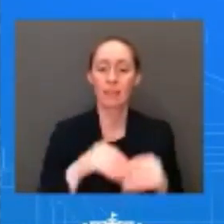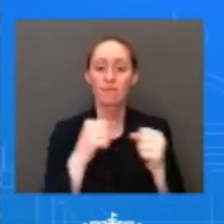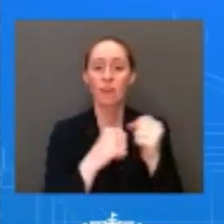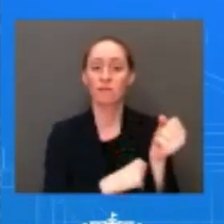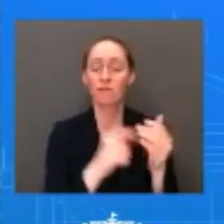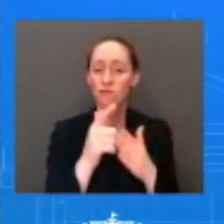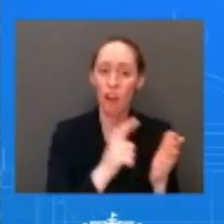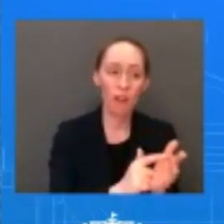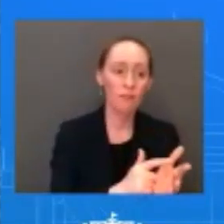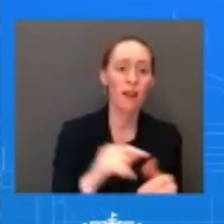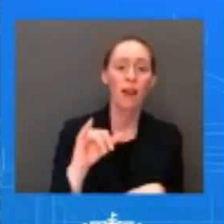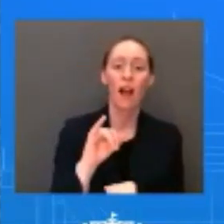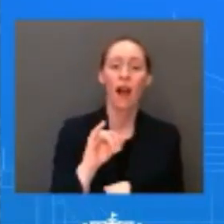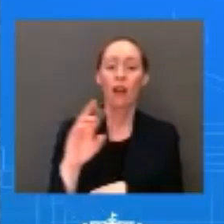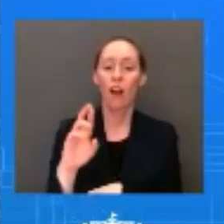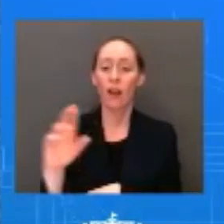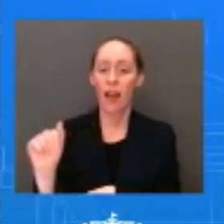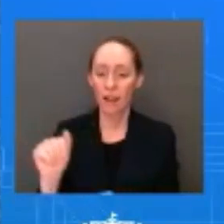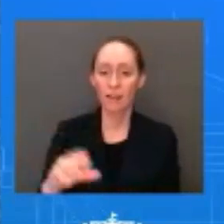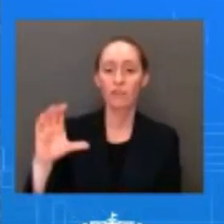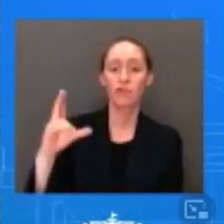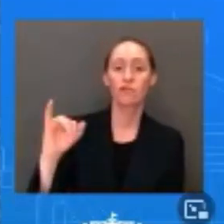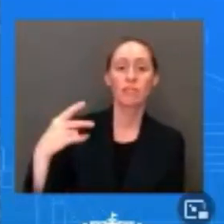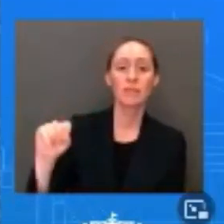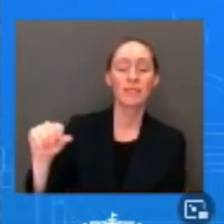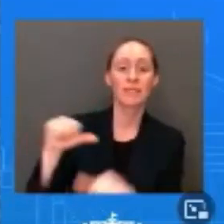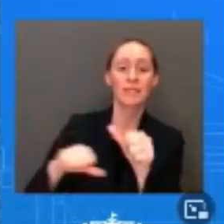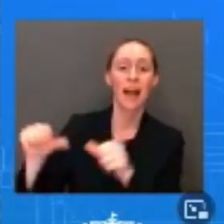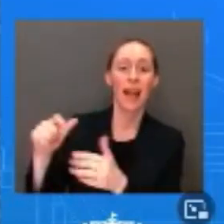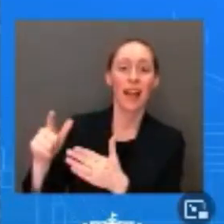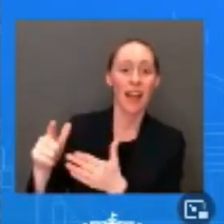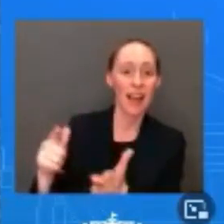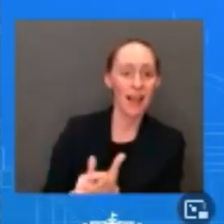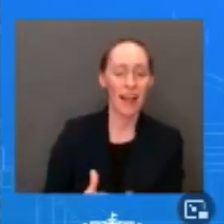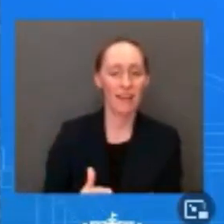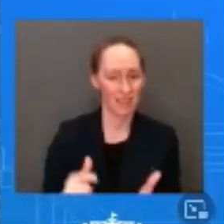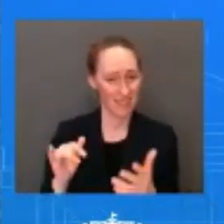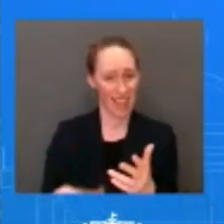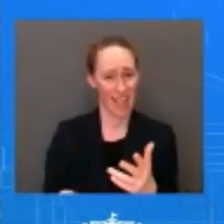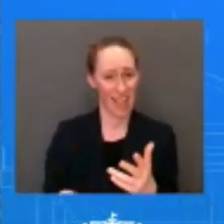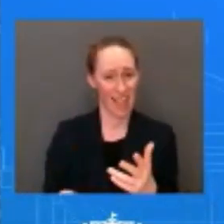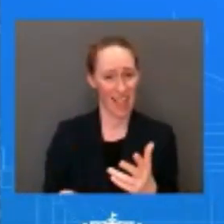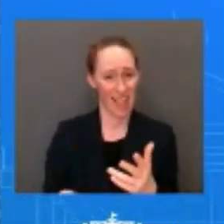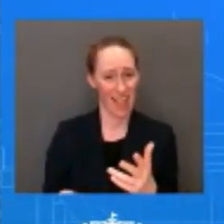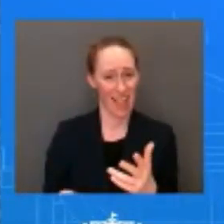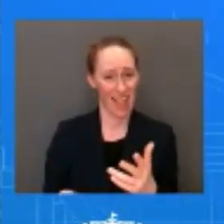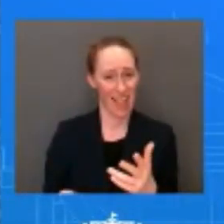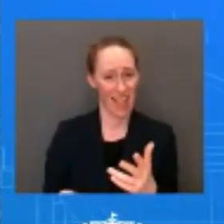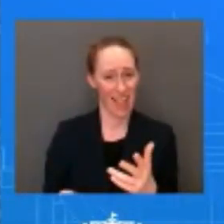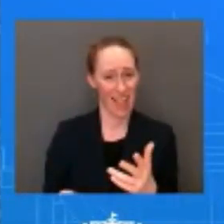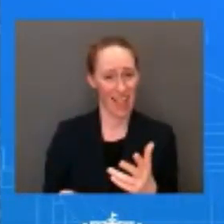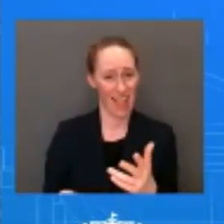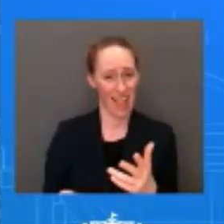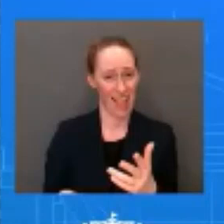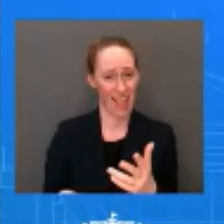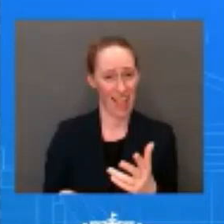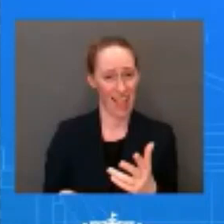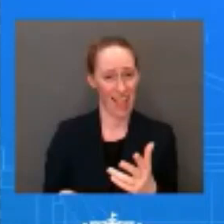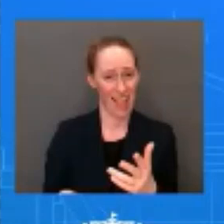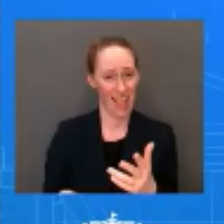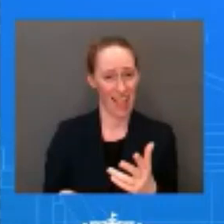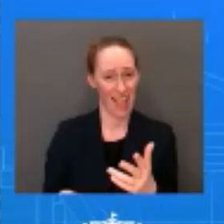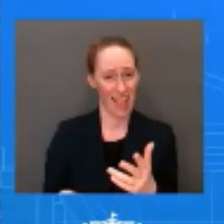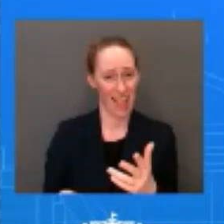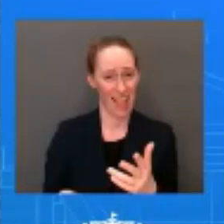and Science Act, the bipartisan one, the last two that I mentioned, done in a bipartisan way, that's what the bipartisan ones, the ones